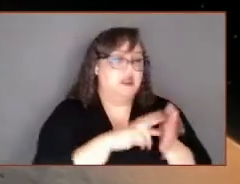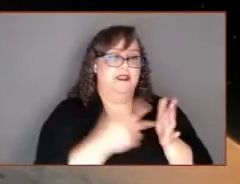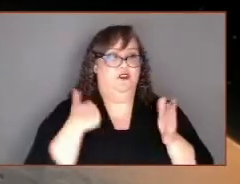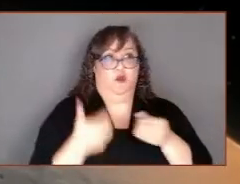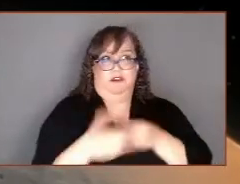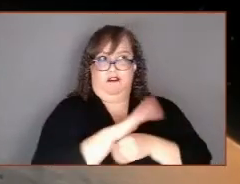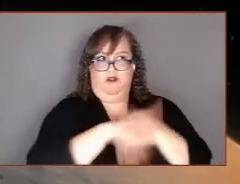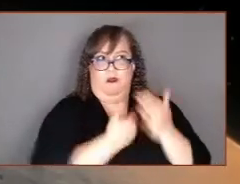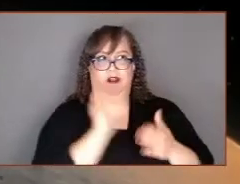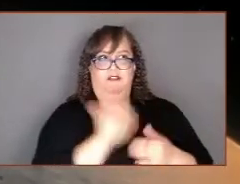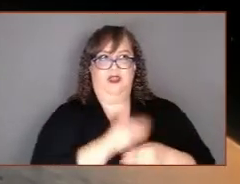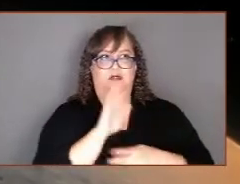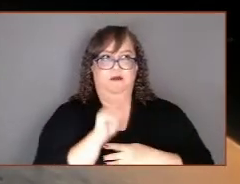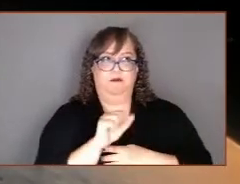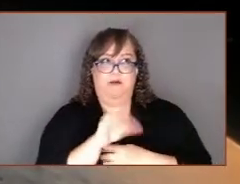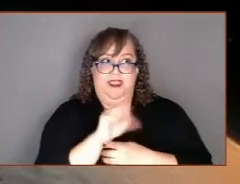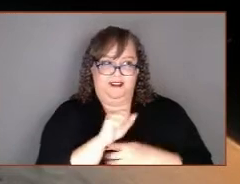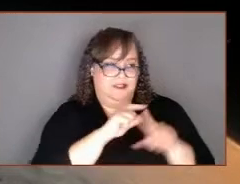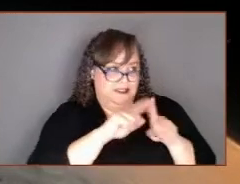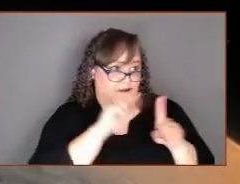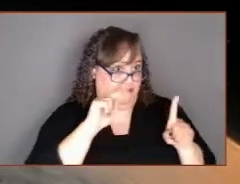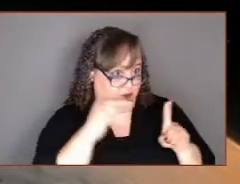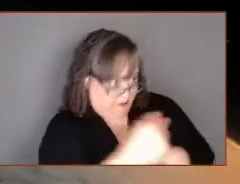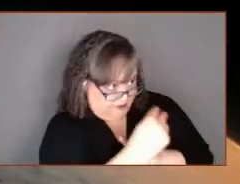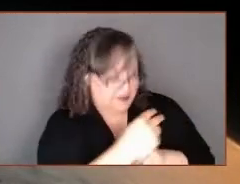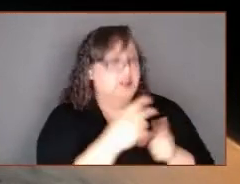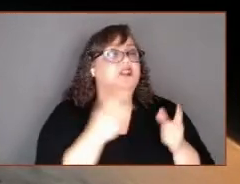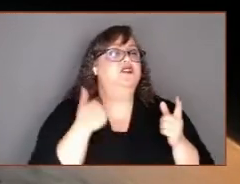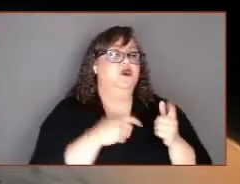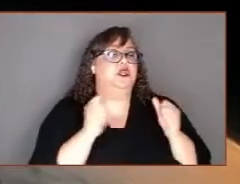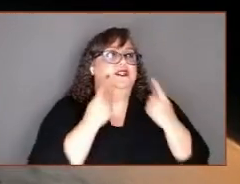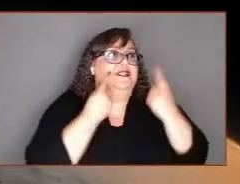have different viewpoints and successfully present a project here at NASA.